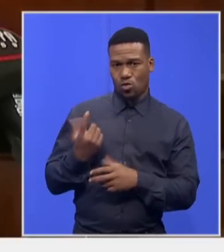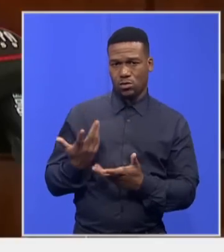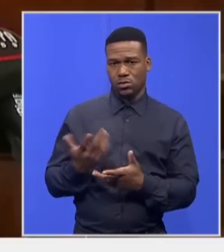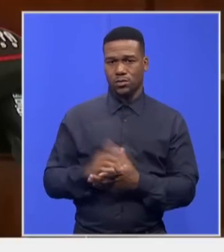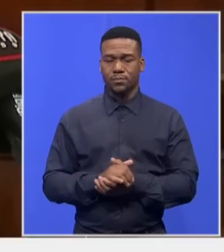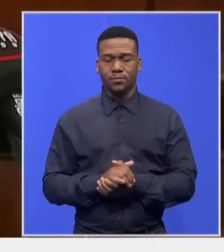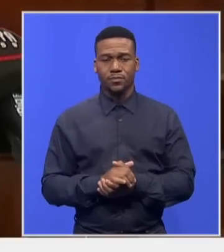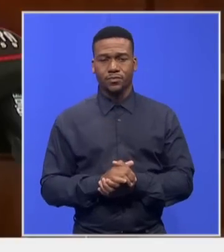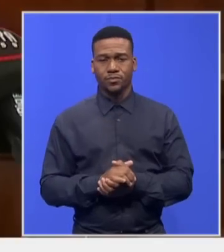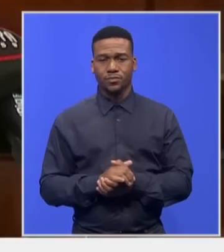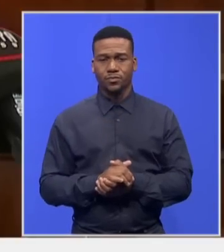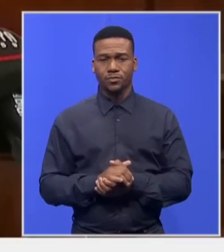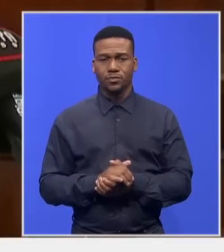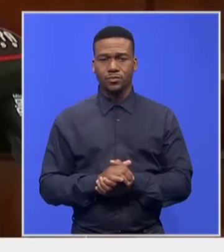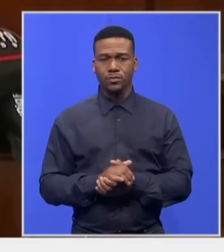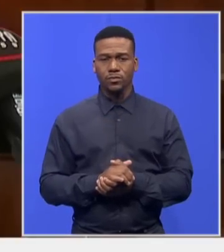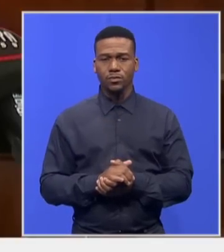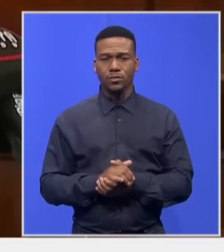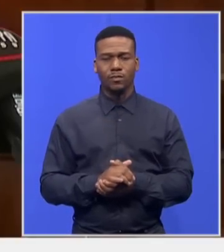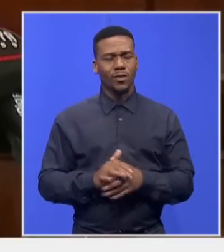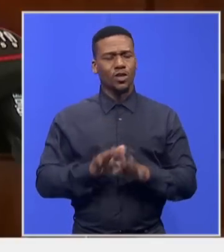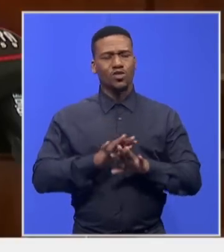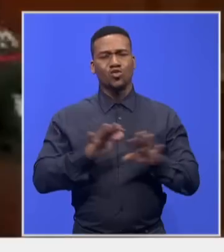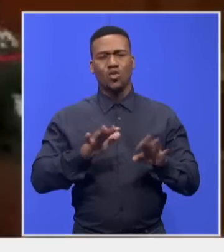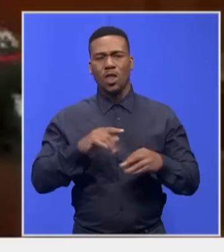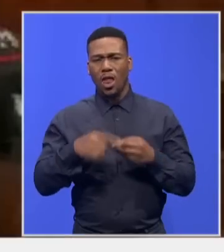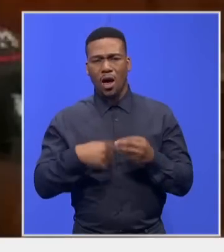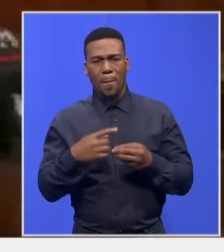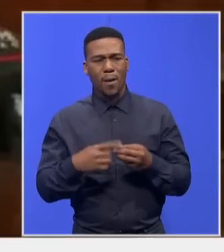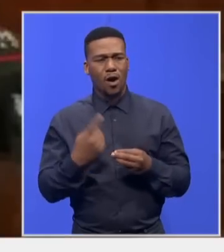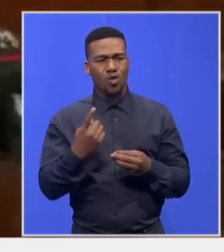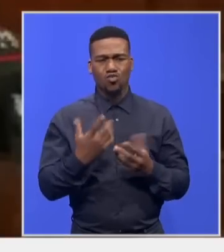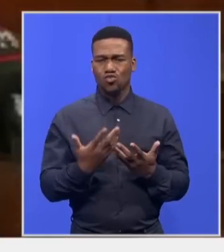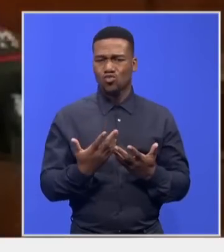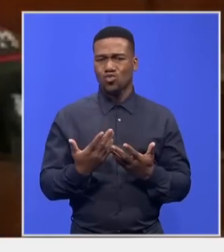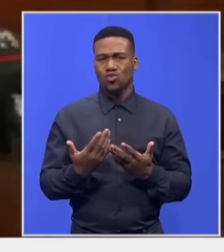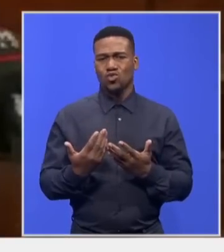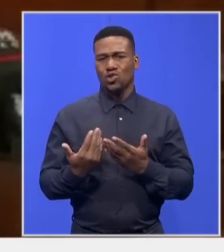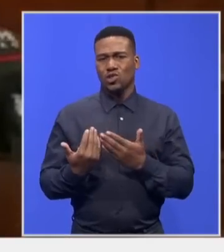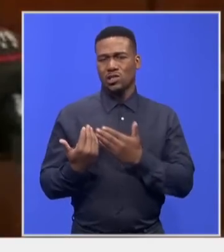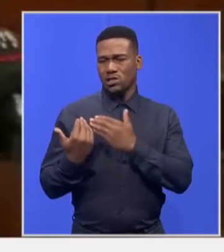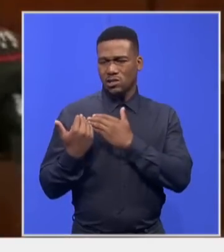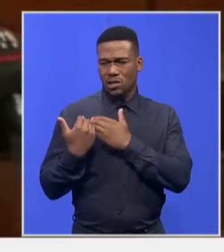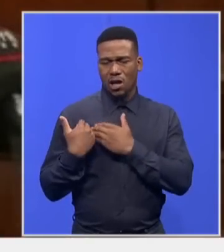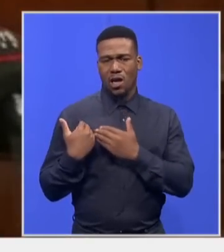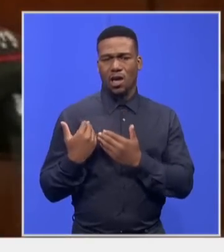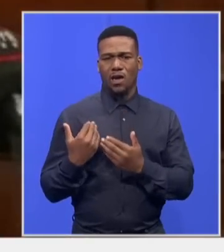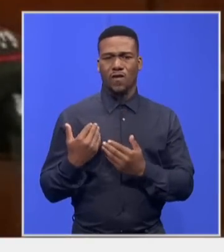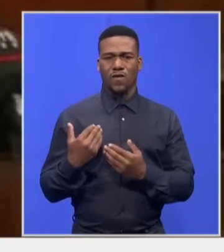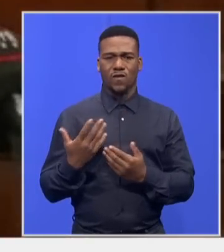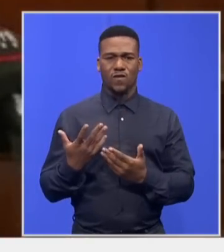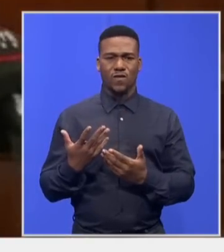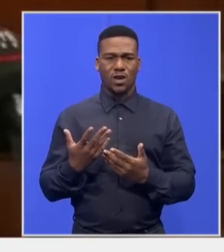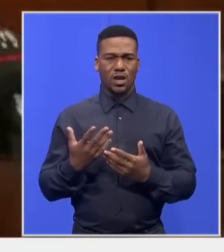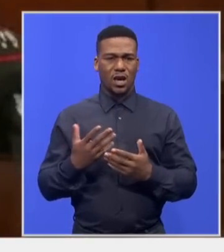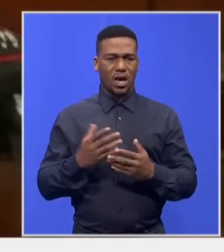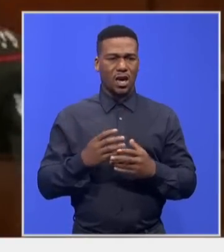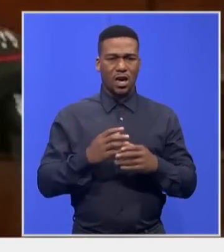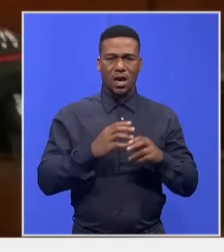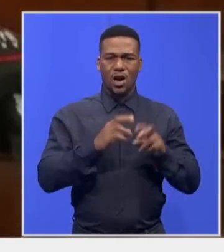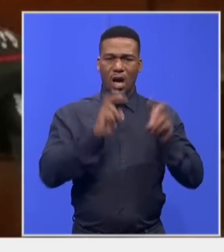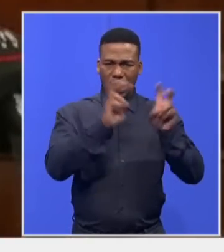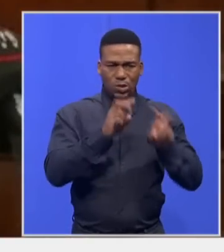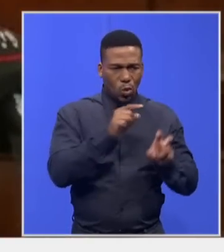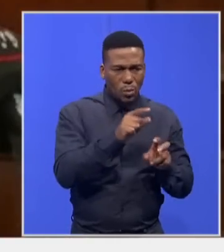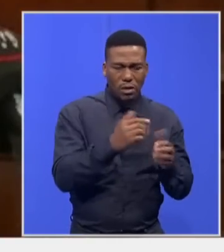It's not about how you preserve, protect, enhance essentially the balance sheet of Eskom, but is to